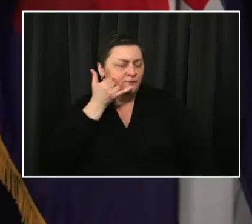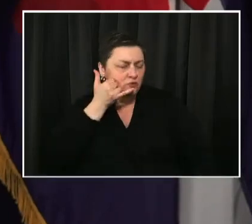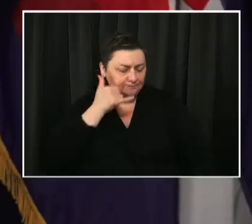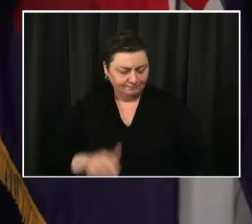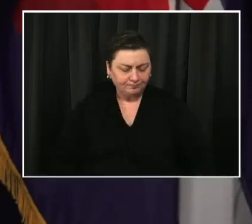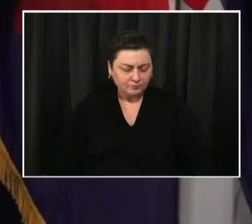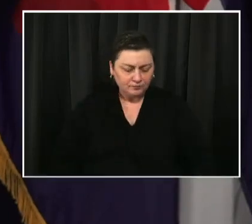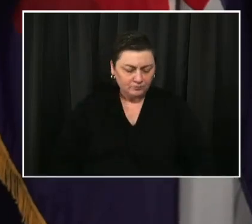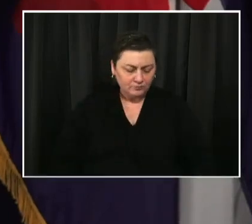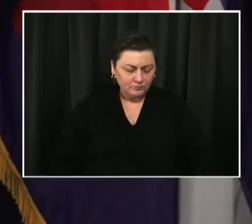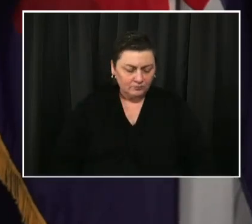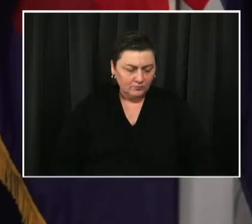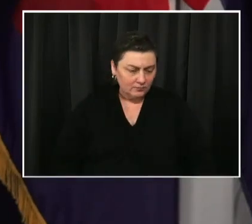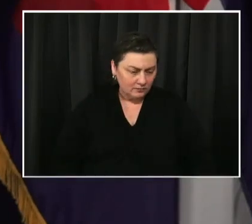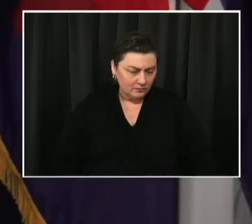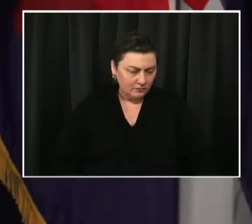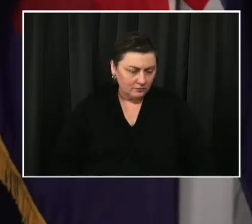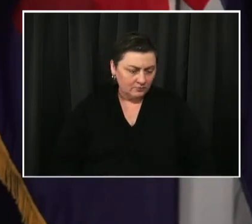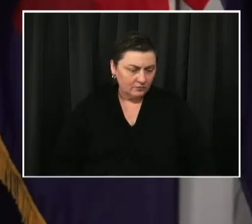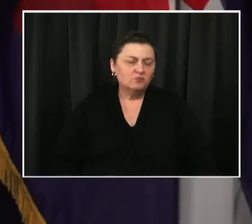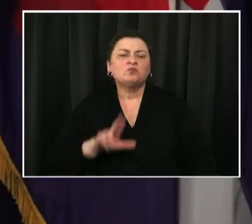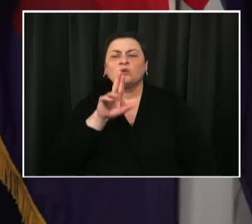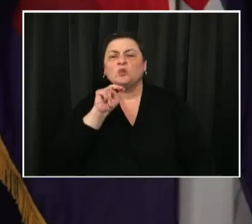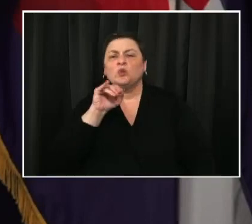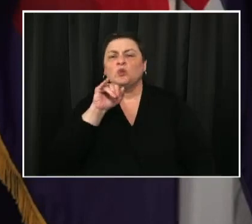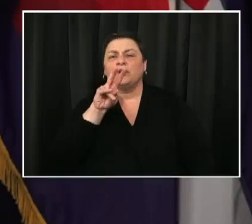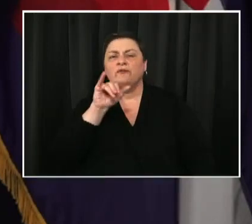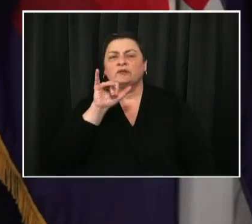Hello, Governor. Jesus Carrasquel from Noticias Univisión Colorado.